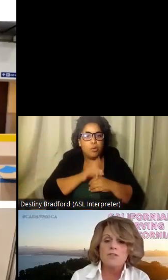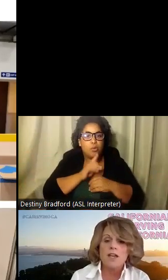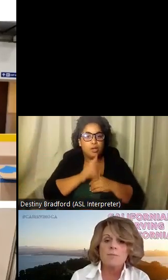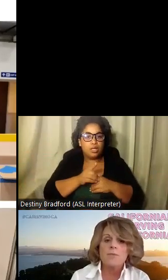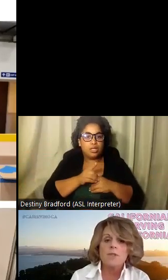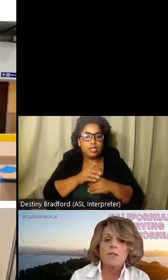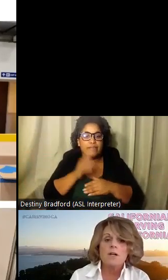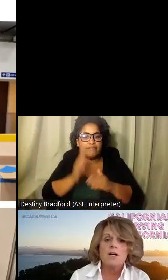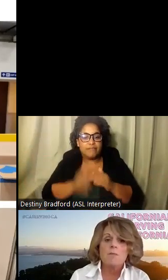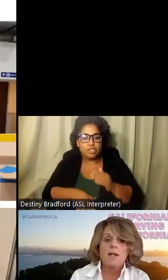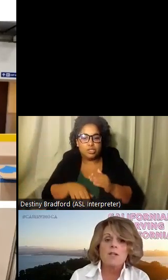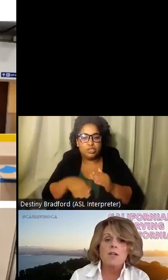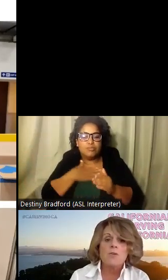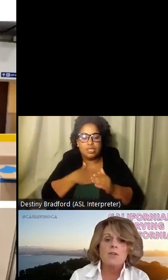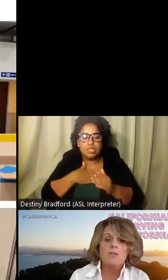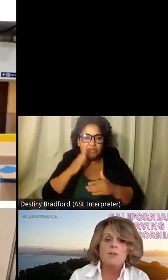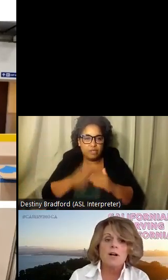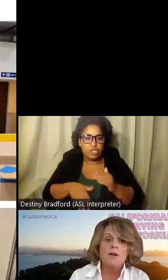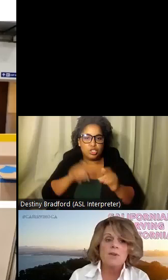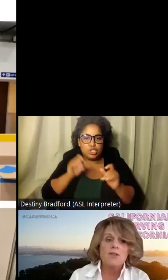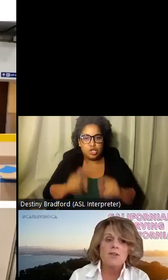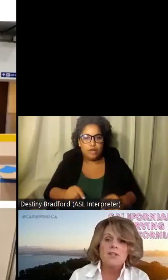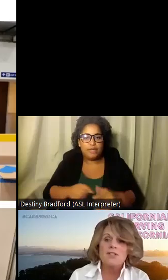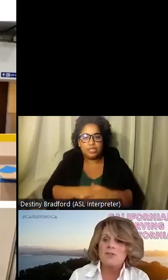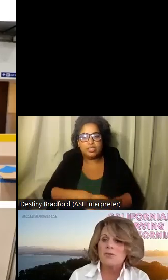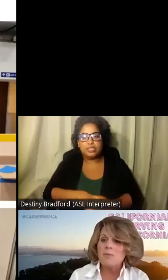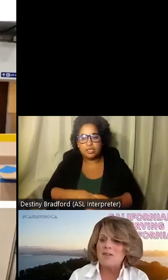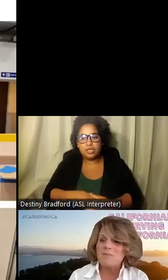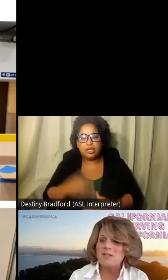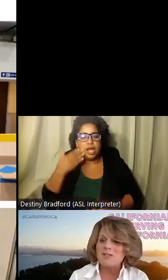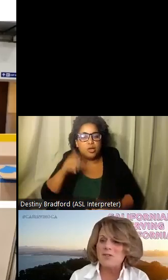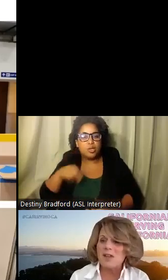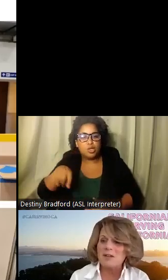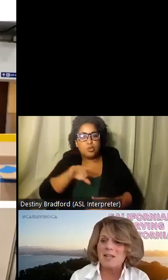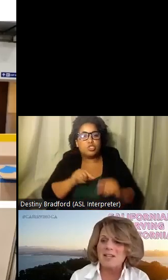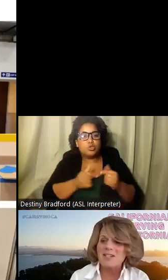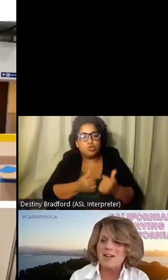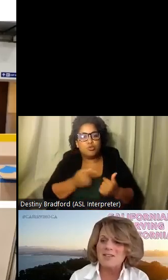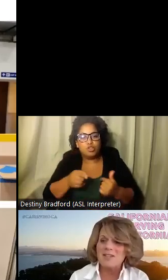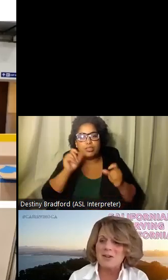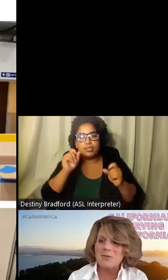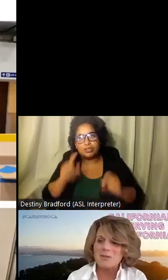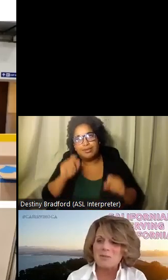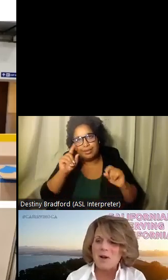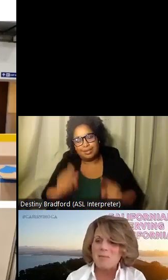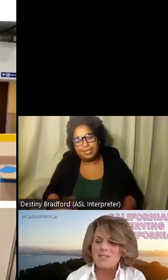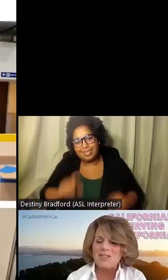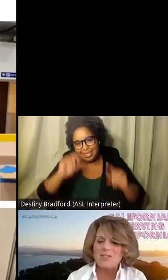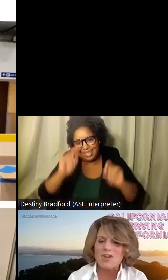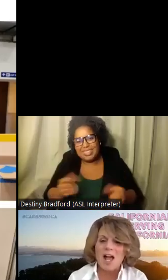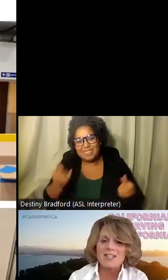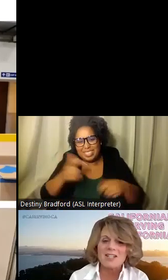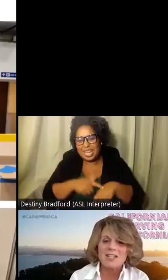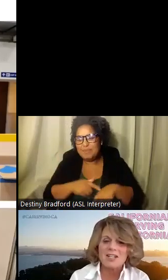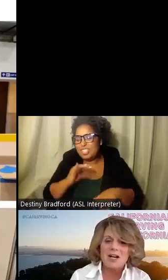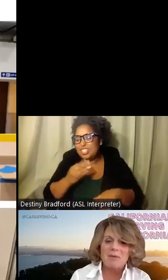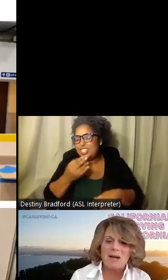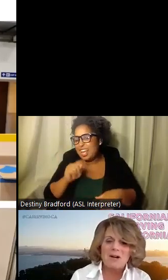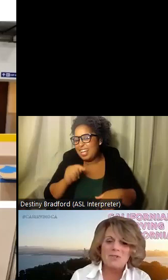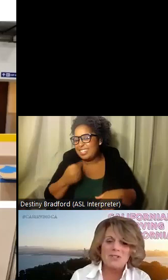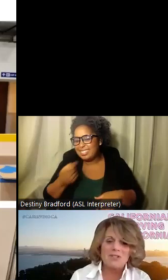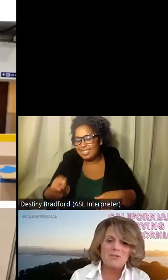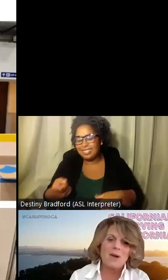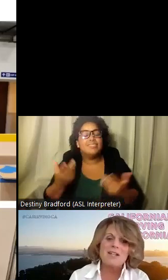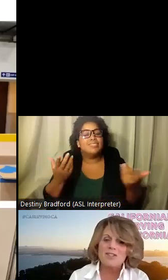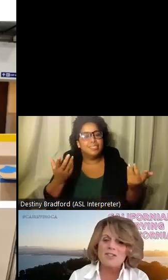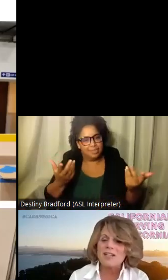the survey. I know that you as a group have been surveyed plenty. I think there were some comments in the chat